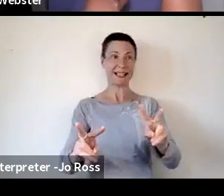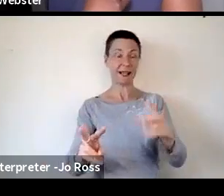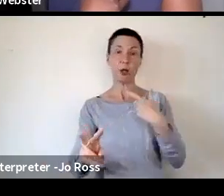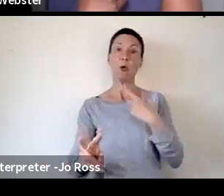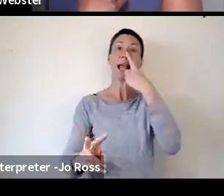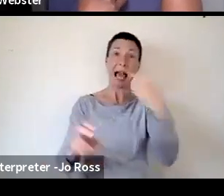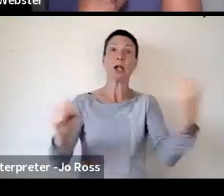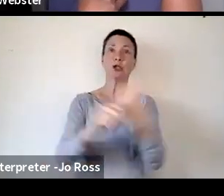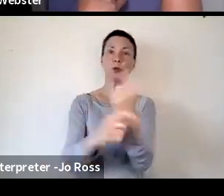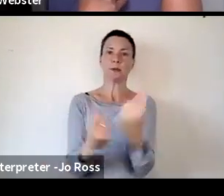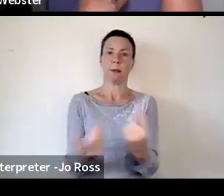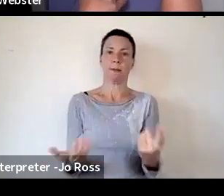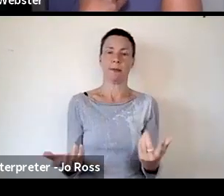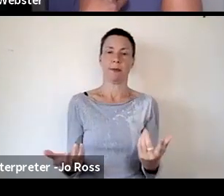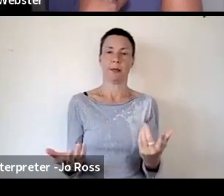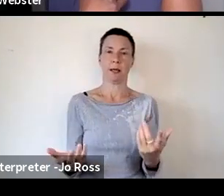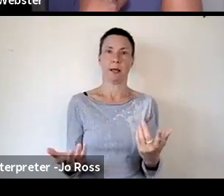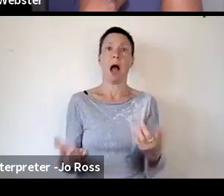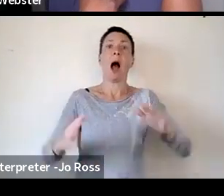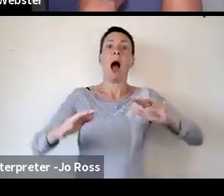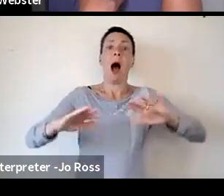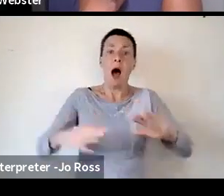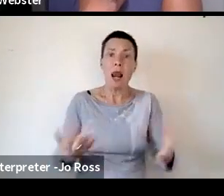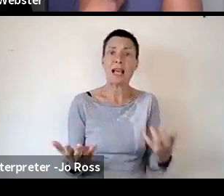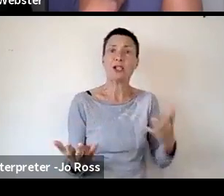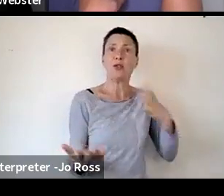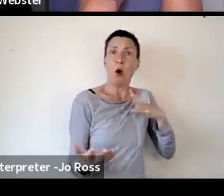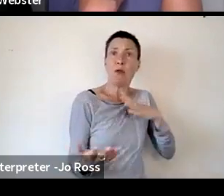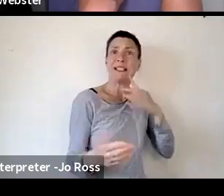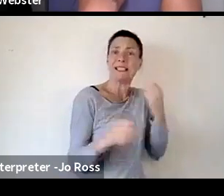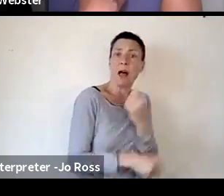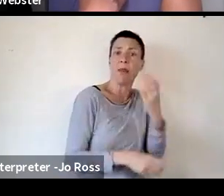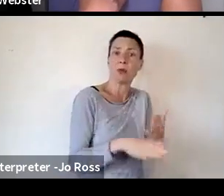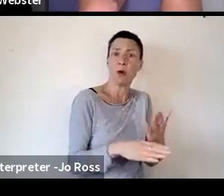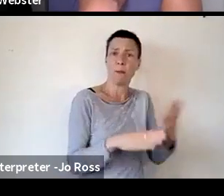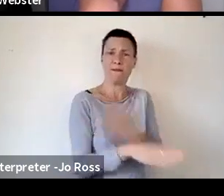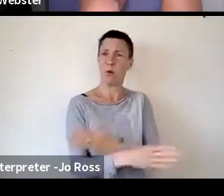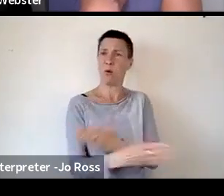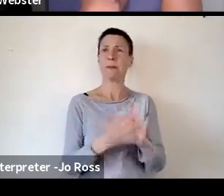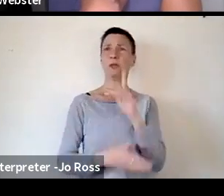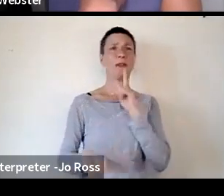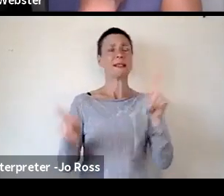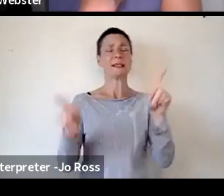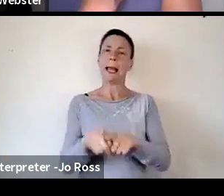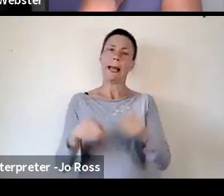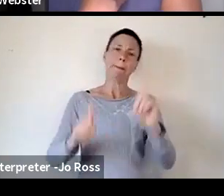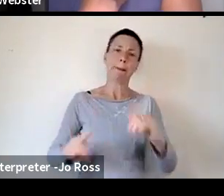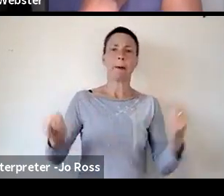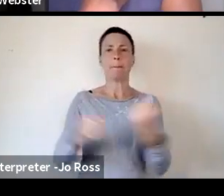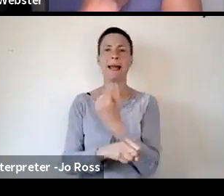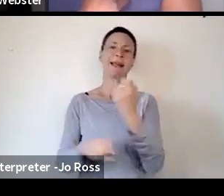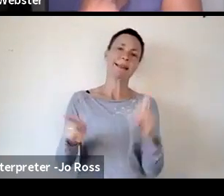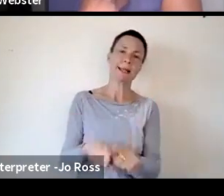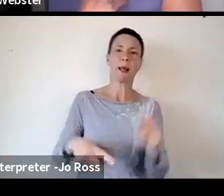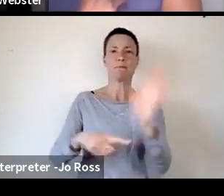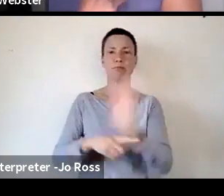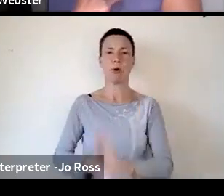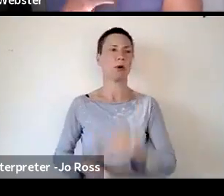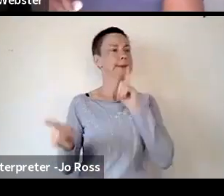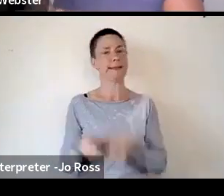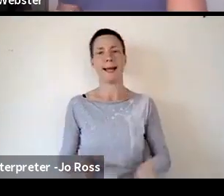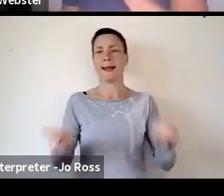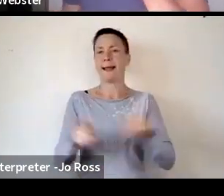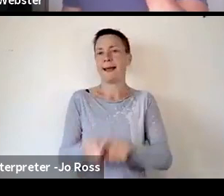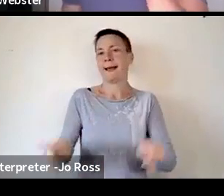capable of doing something unless you've done something almost exactly the same before, which means that you end up with the same people making the same programs, and that's why a